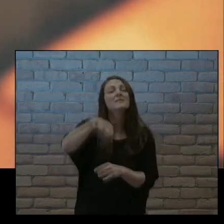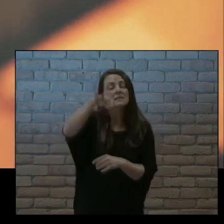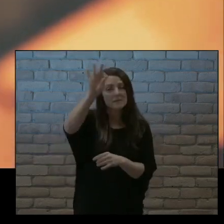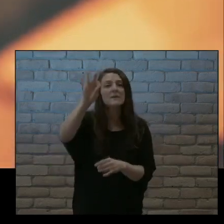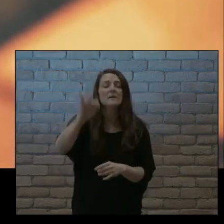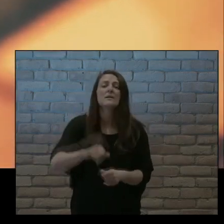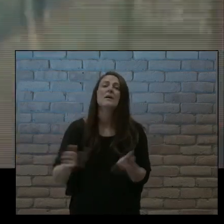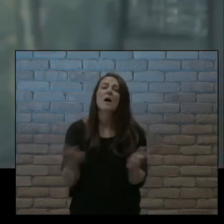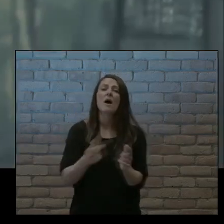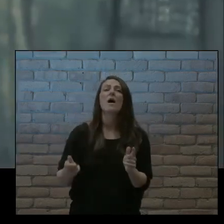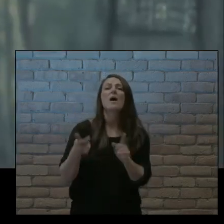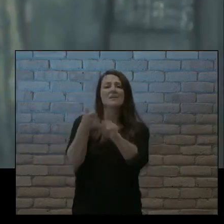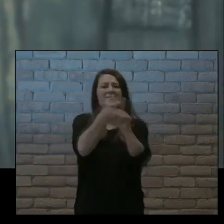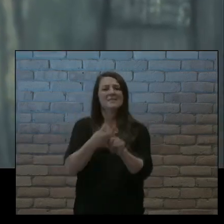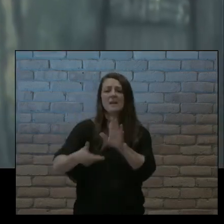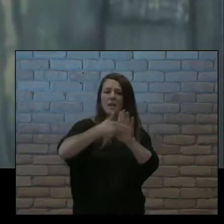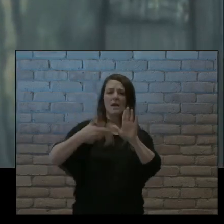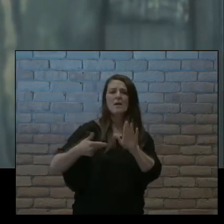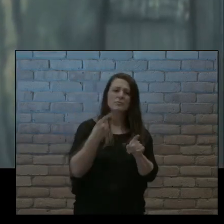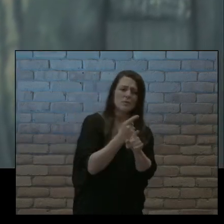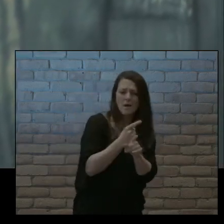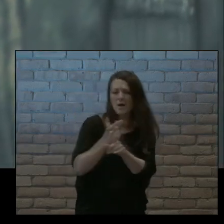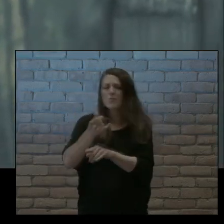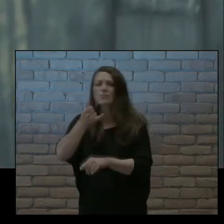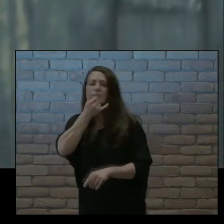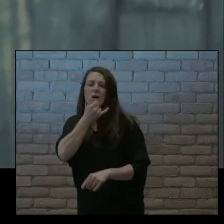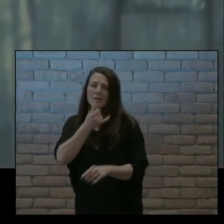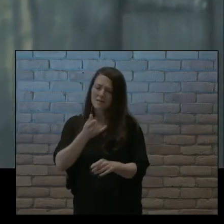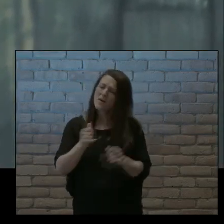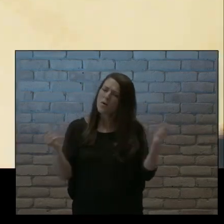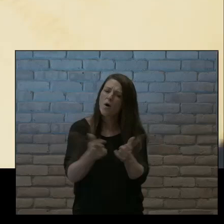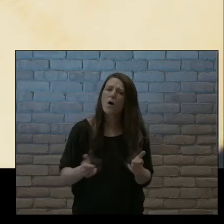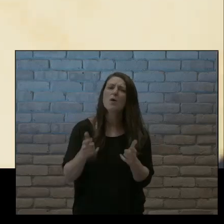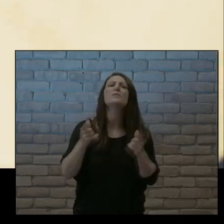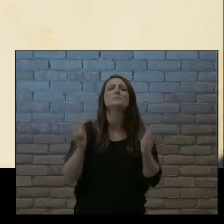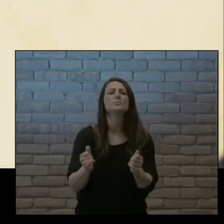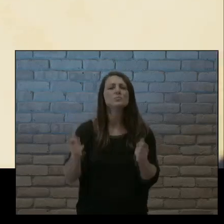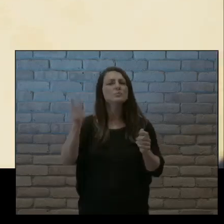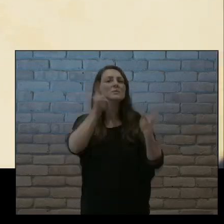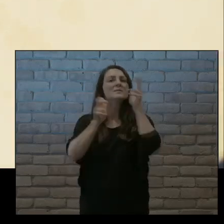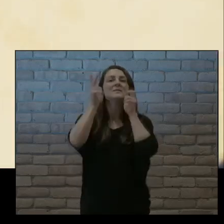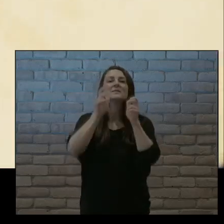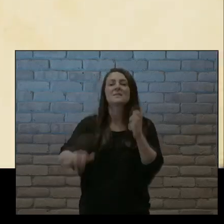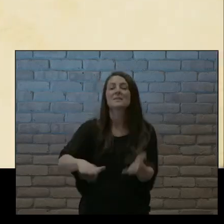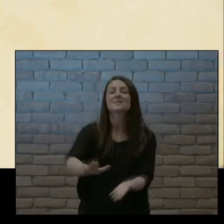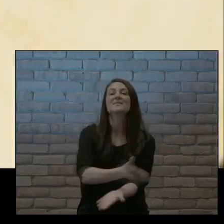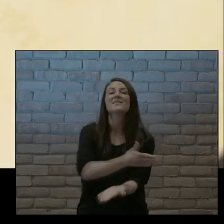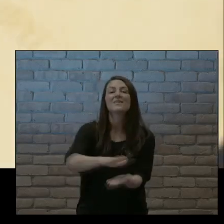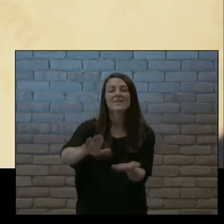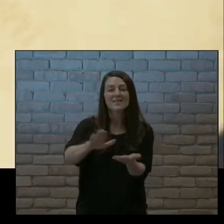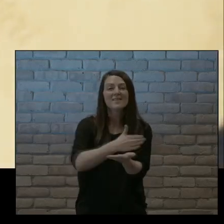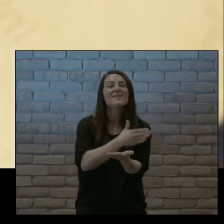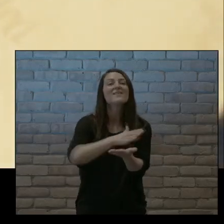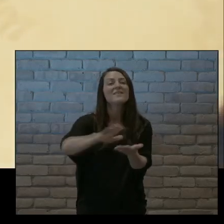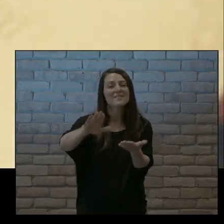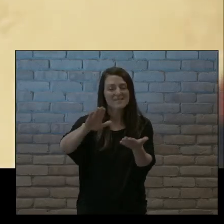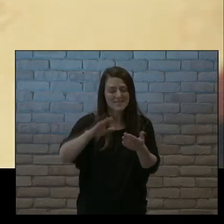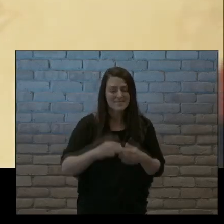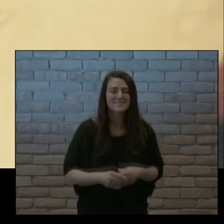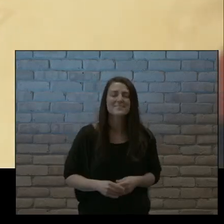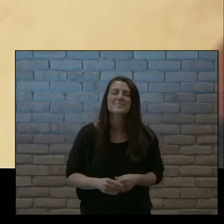found, all who've been labeled right or wrong, to everyone who hears this song.